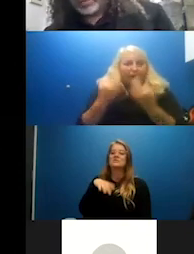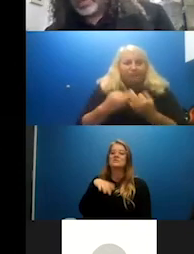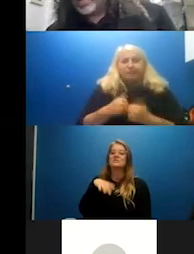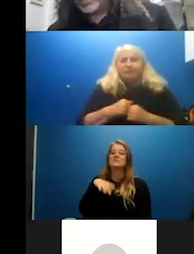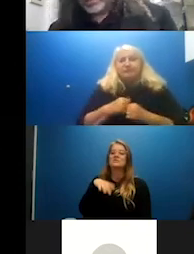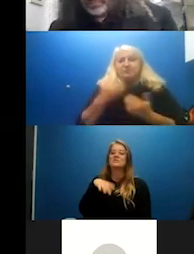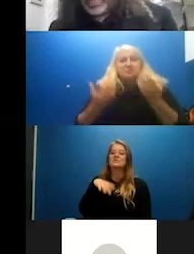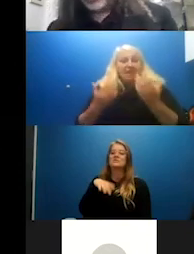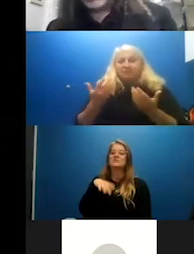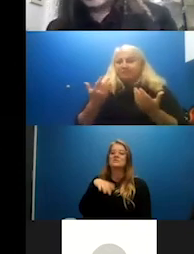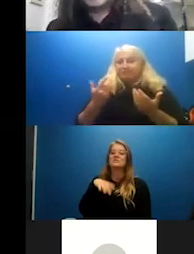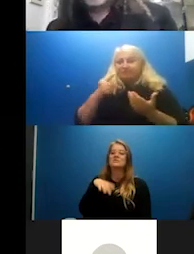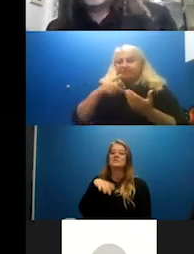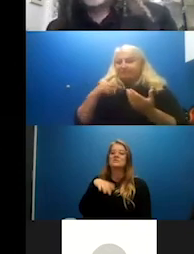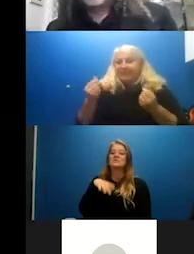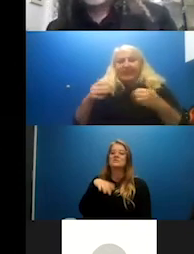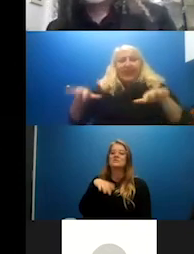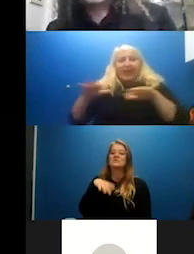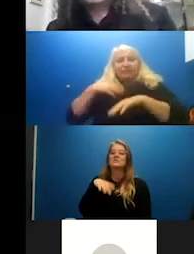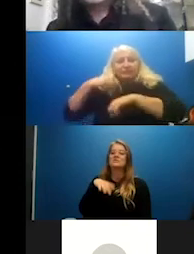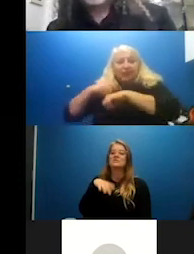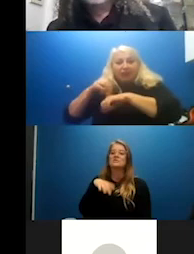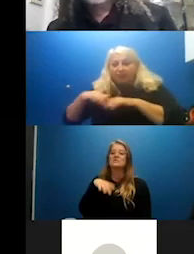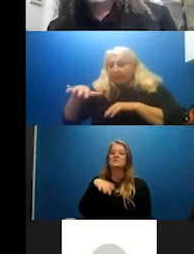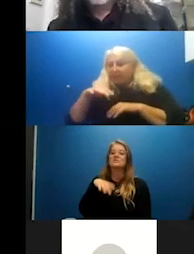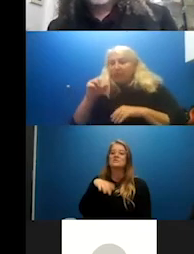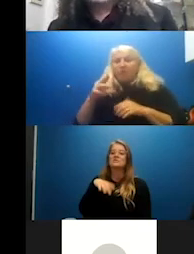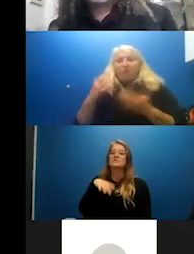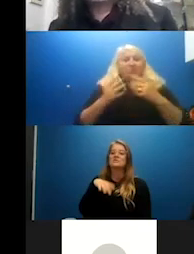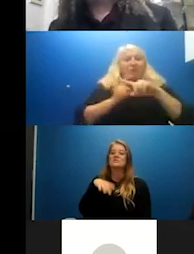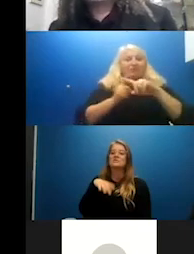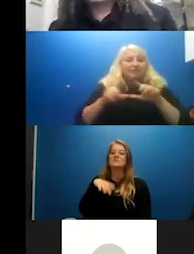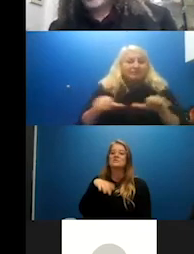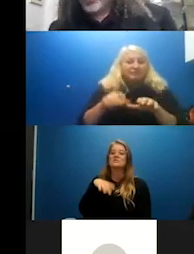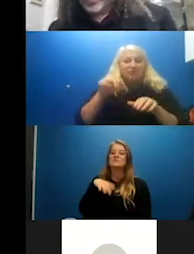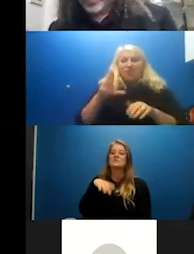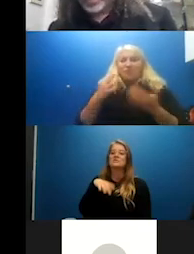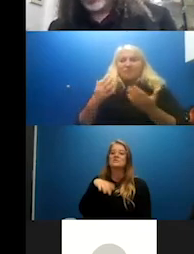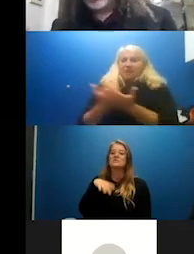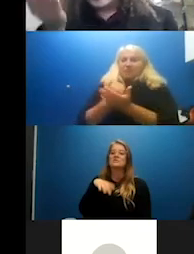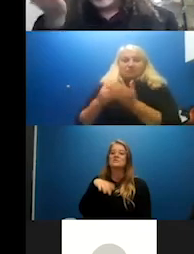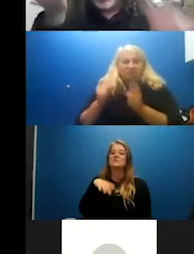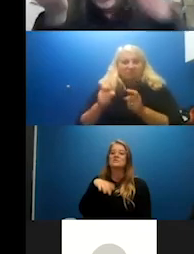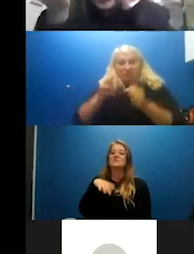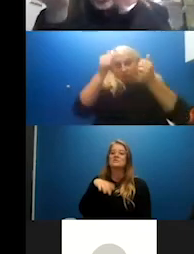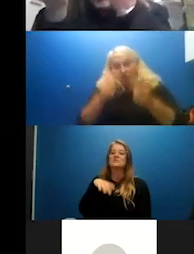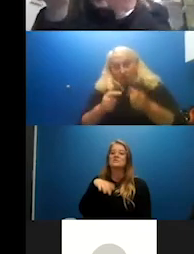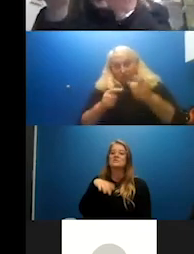contributing, taking on a purposeful role. All of this promotes wellness, and when wellness goes